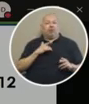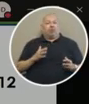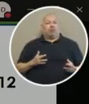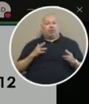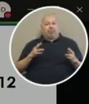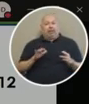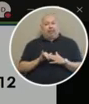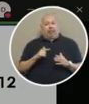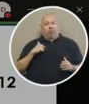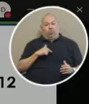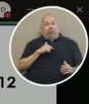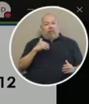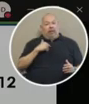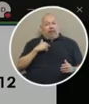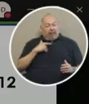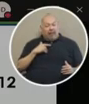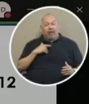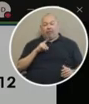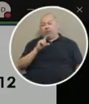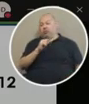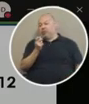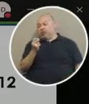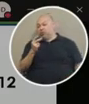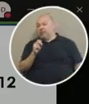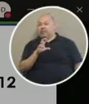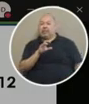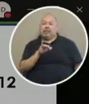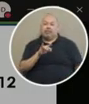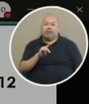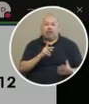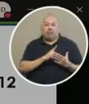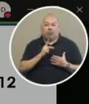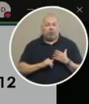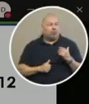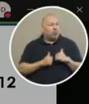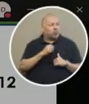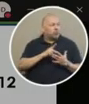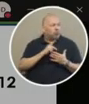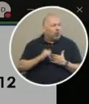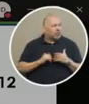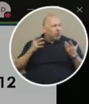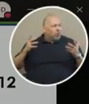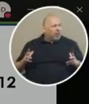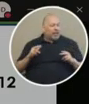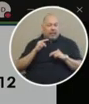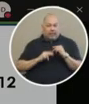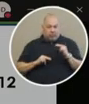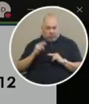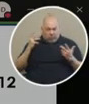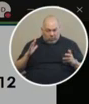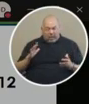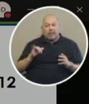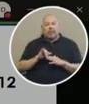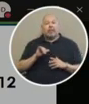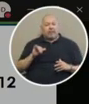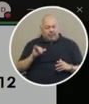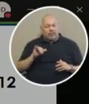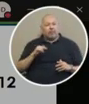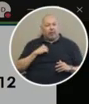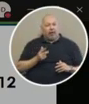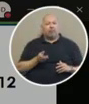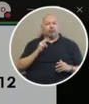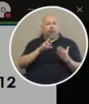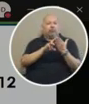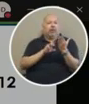recommendations that we'll have is the completion of the 2012 Street CIP program. Most of those projects are already in the construction and or bidding phase. You have